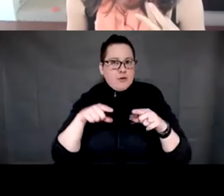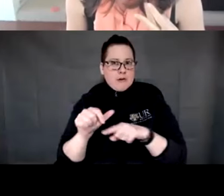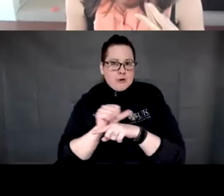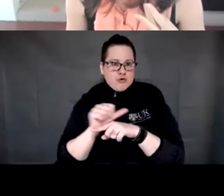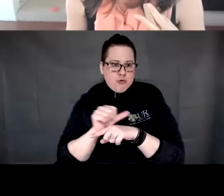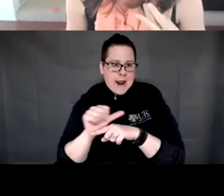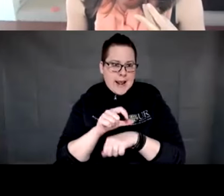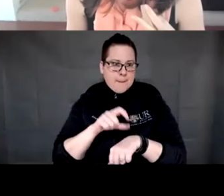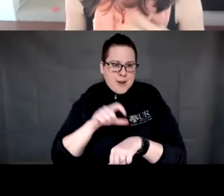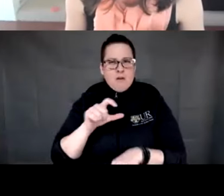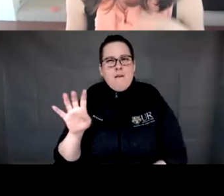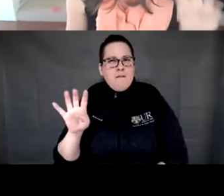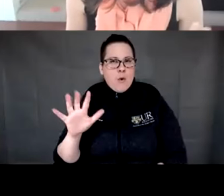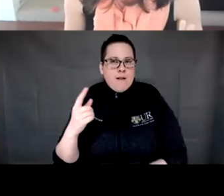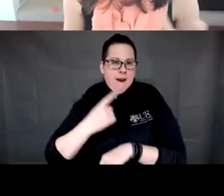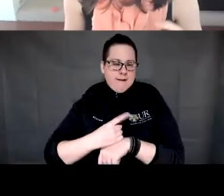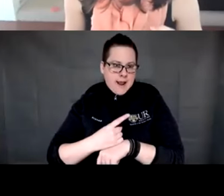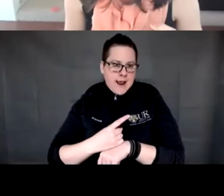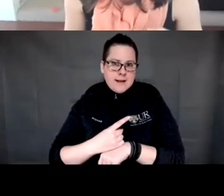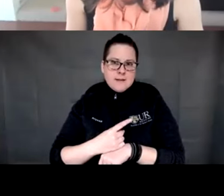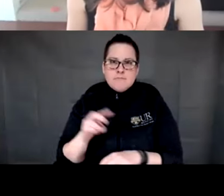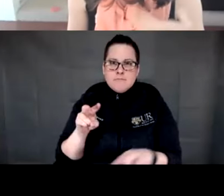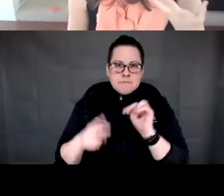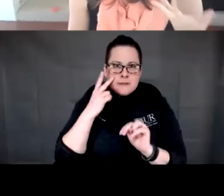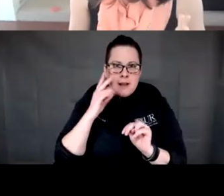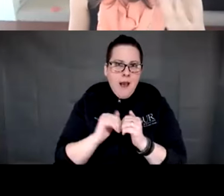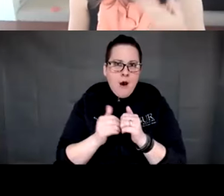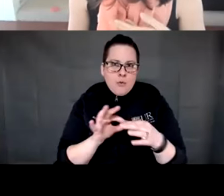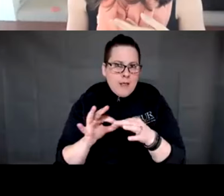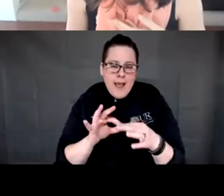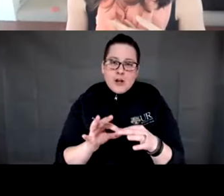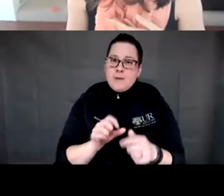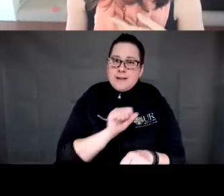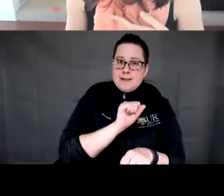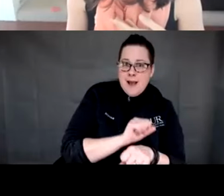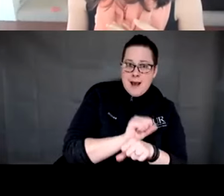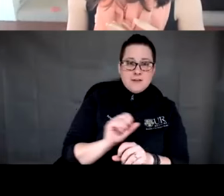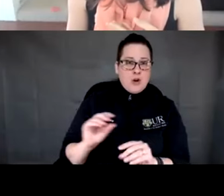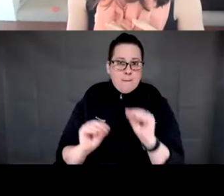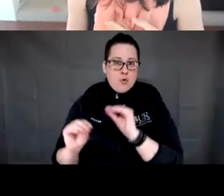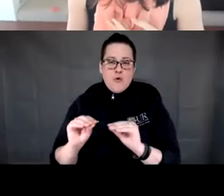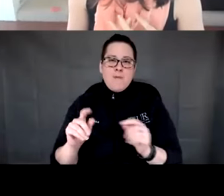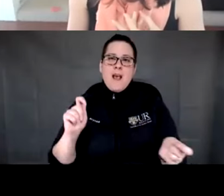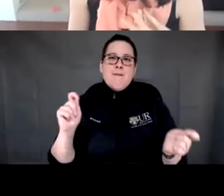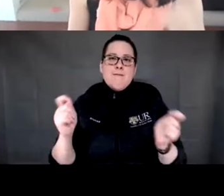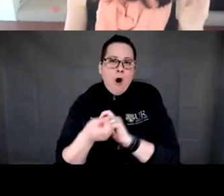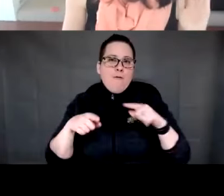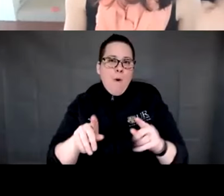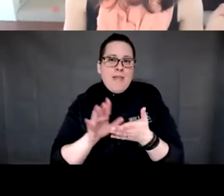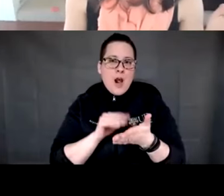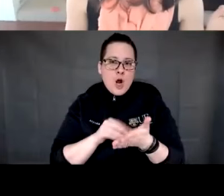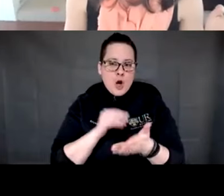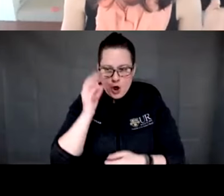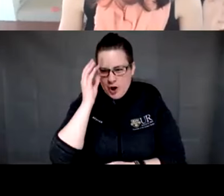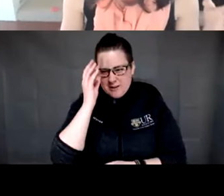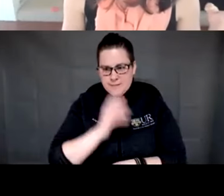which was about 45 days. And we looked at how the relationship between task and movement variables evolved over learning. So on the